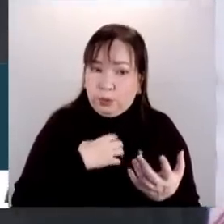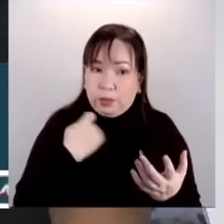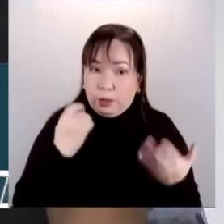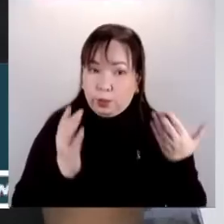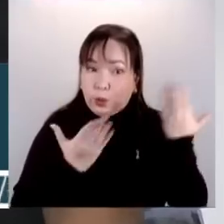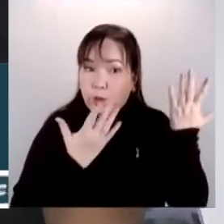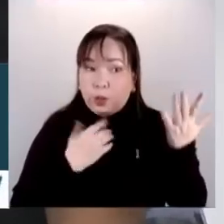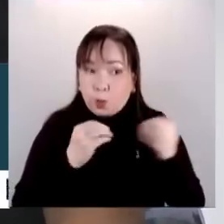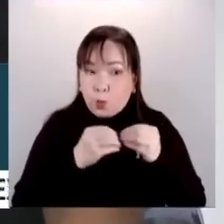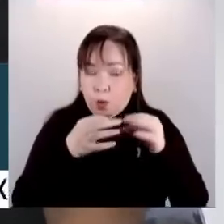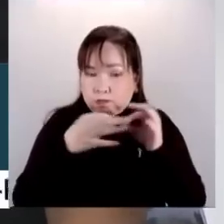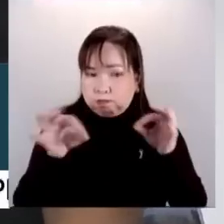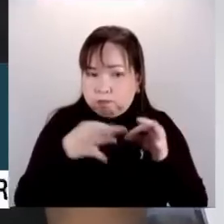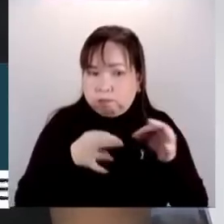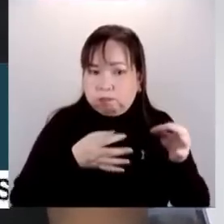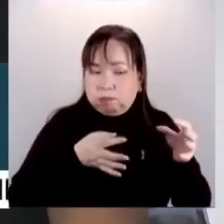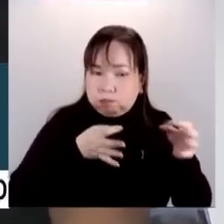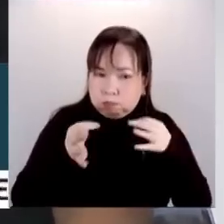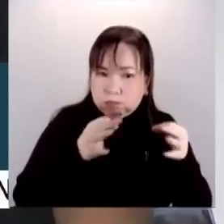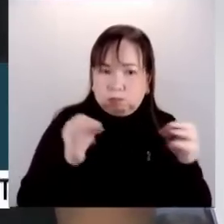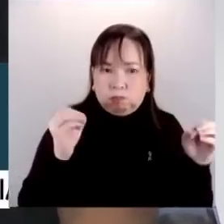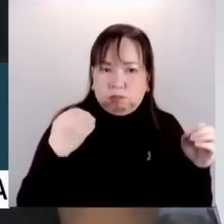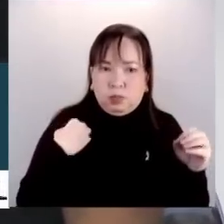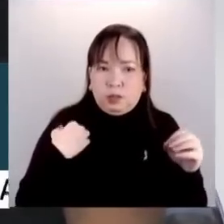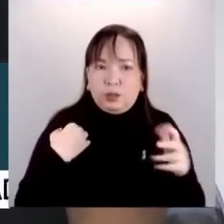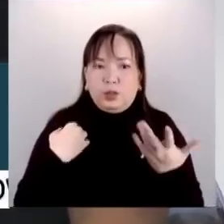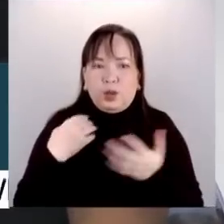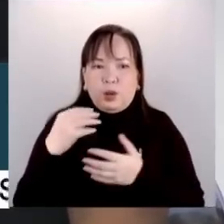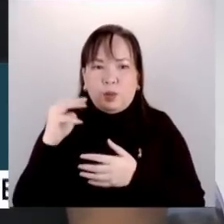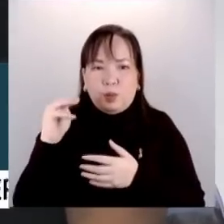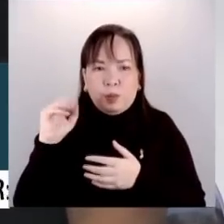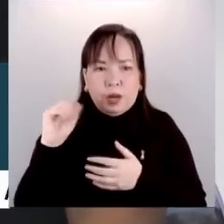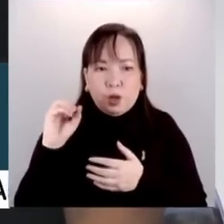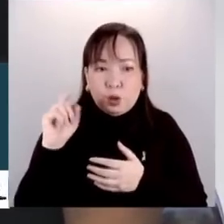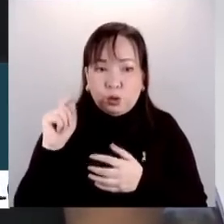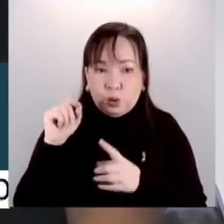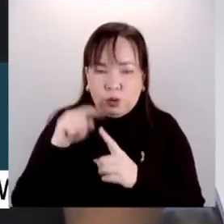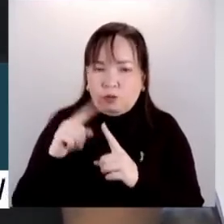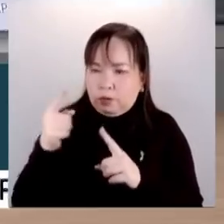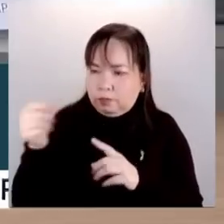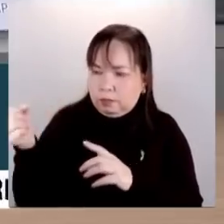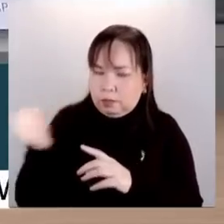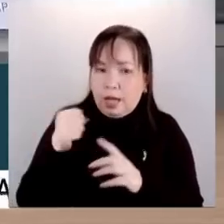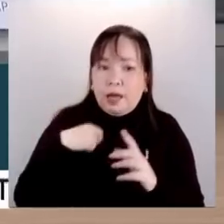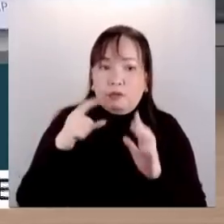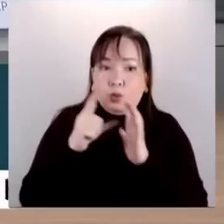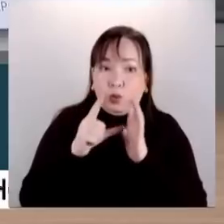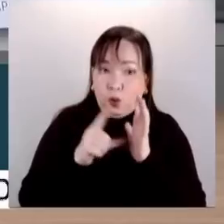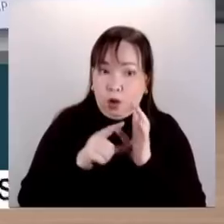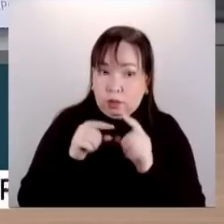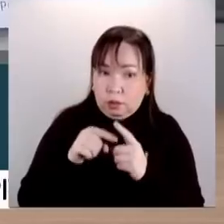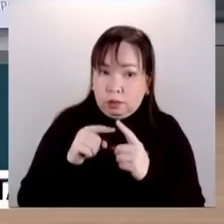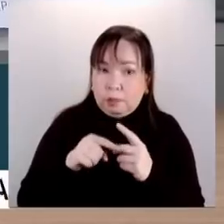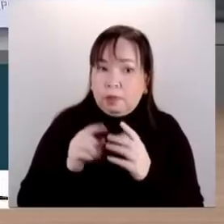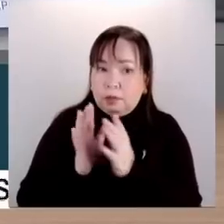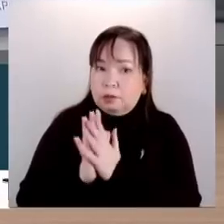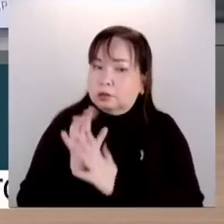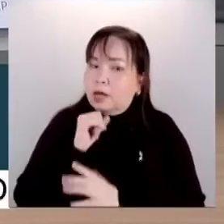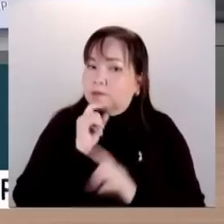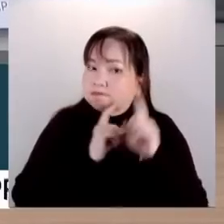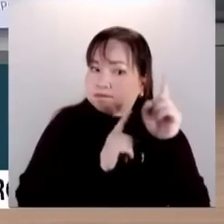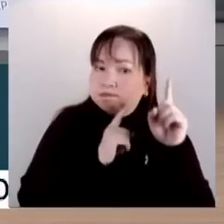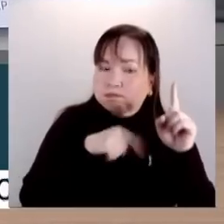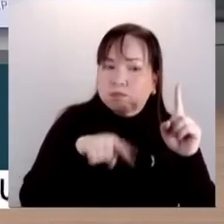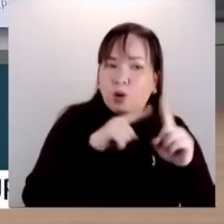statements. Bakoto was represented for the first time by his lawyer, Salvador Quimpo, who said he advised his client not to attend since they still need to